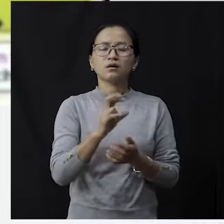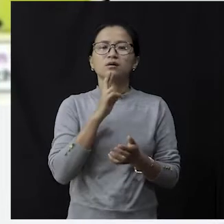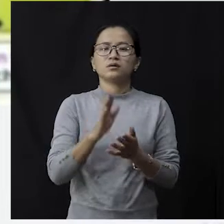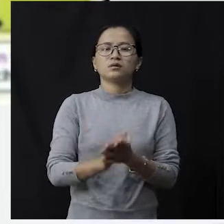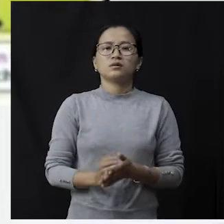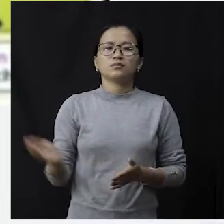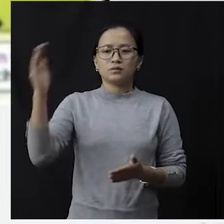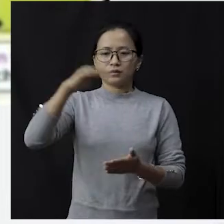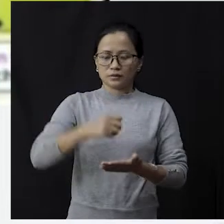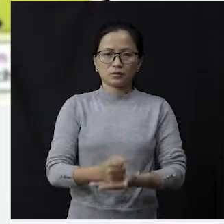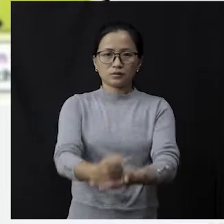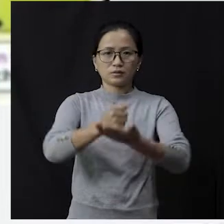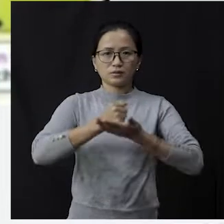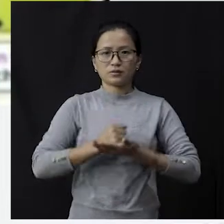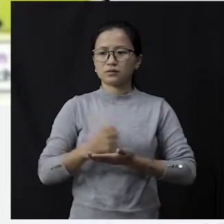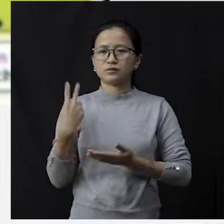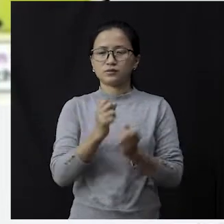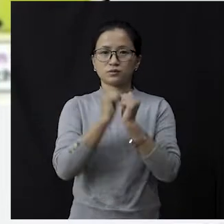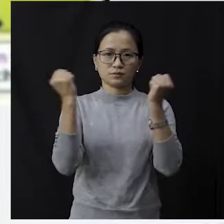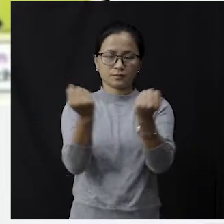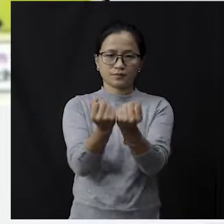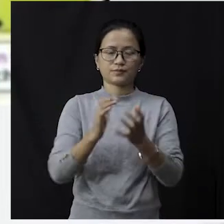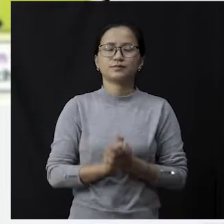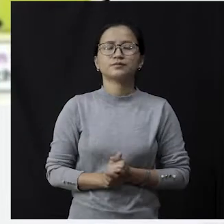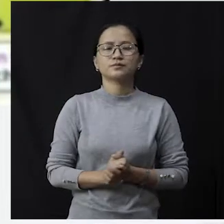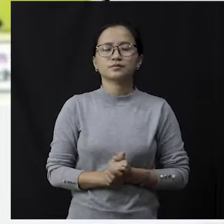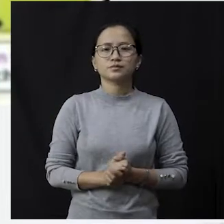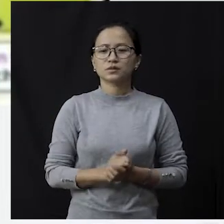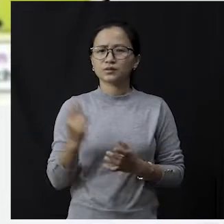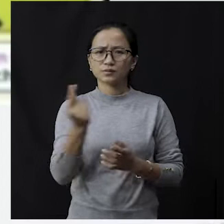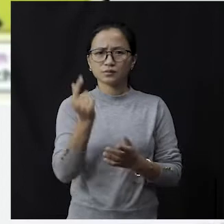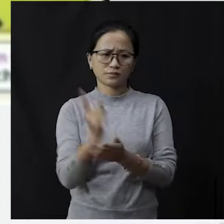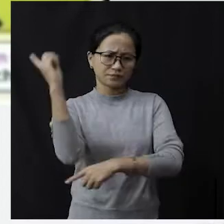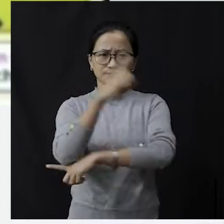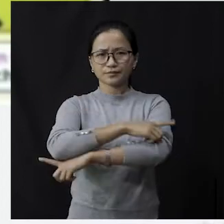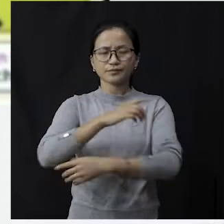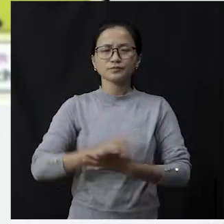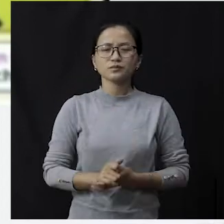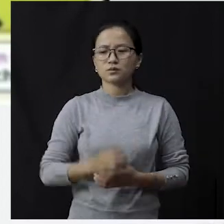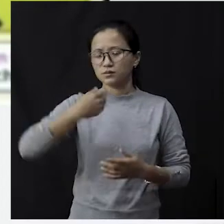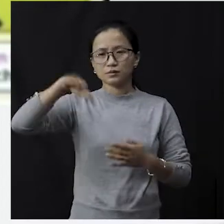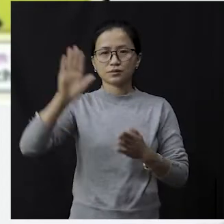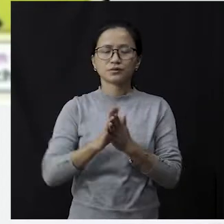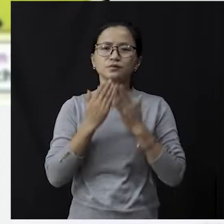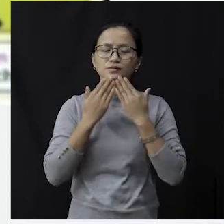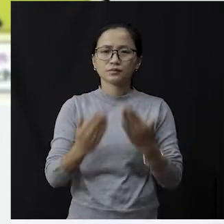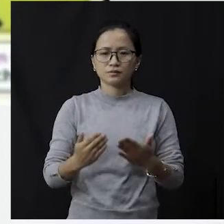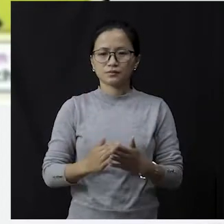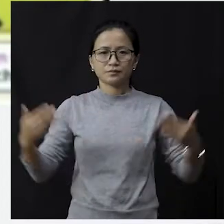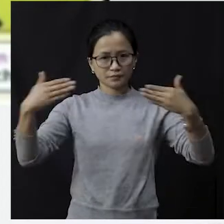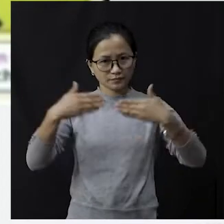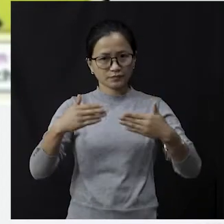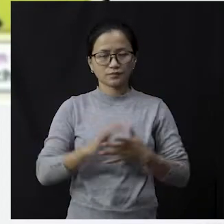called as the helpers of our society. So on the usual days when you go to school, you used